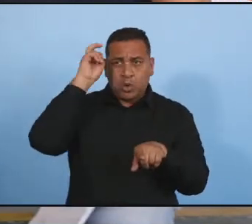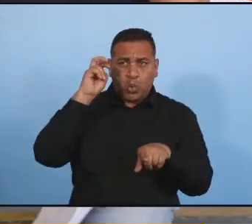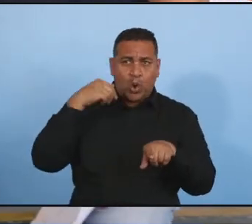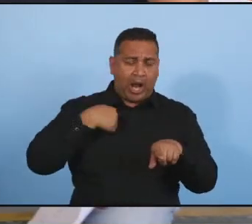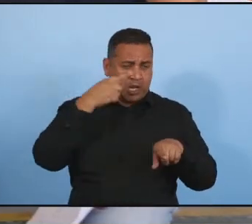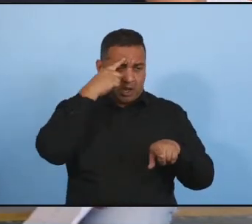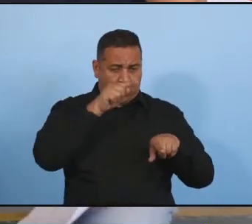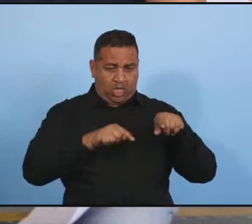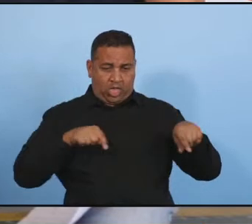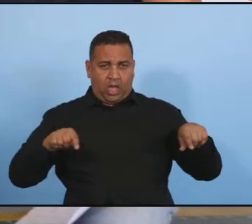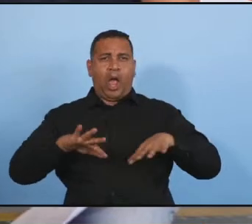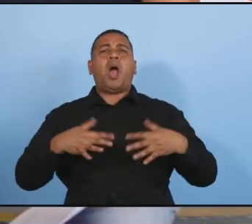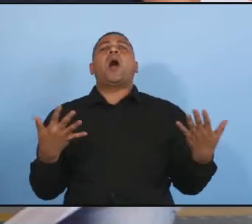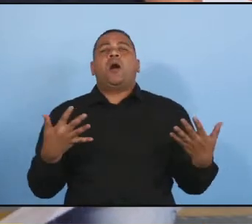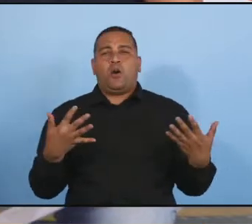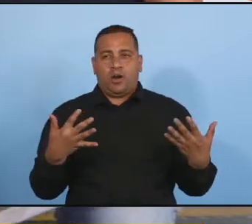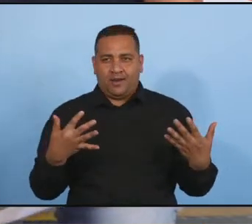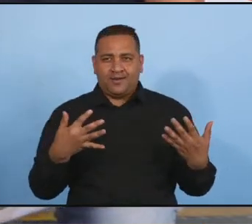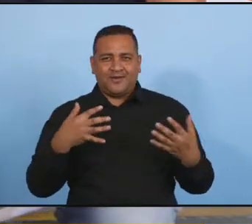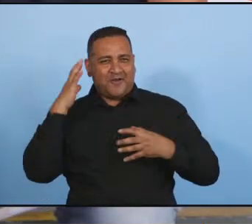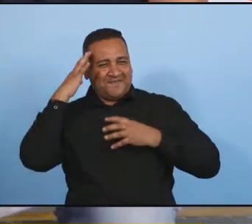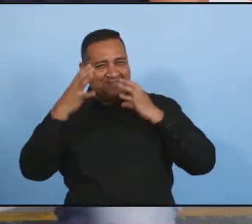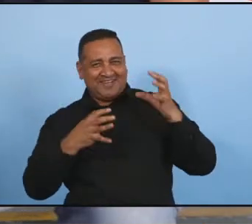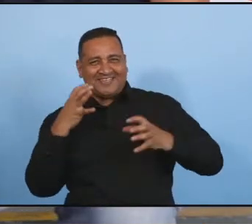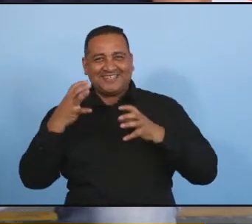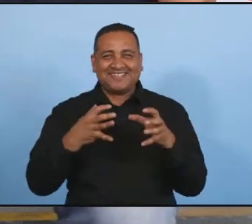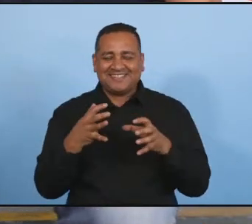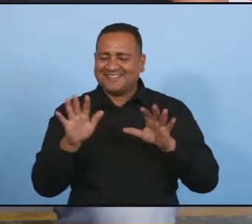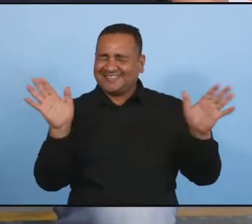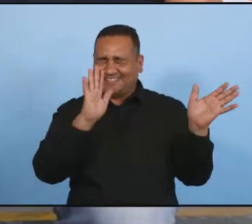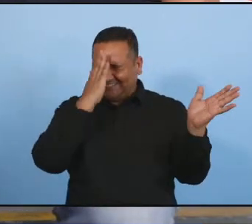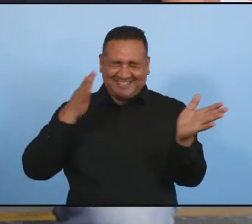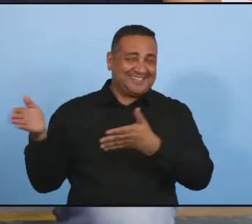it's not confuse me a lot more than what it is. So